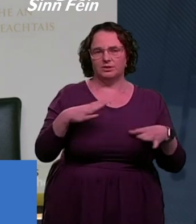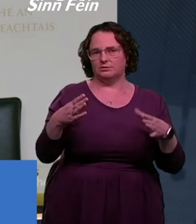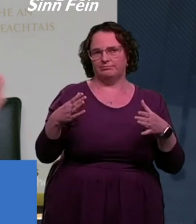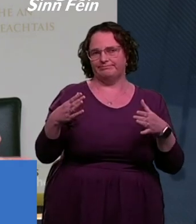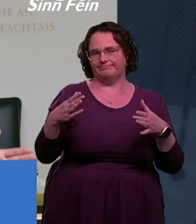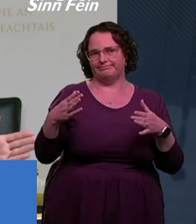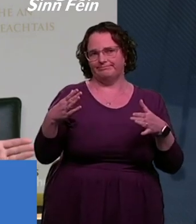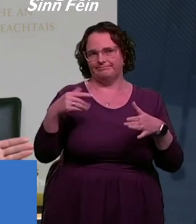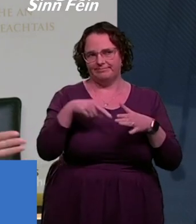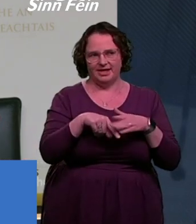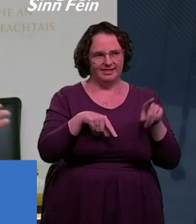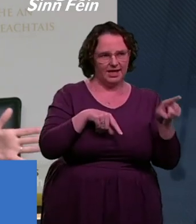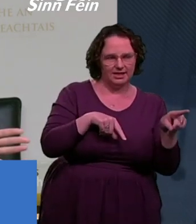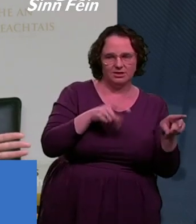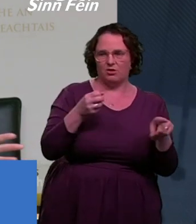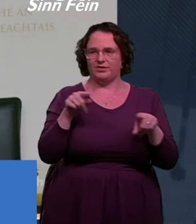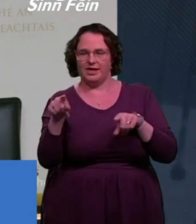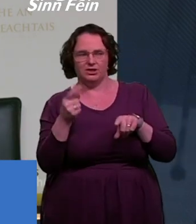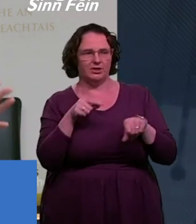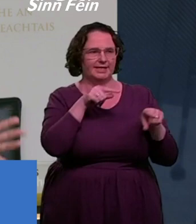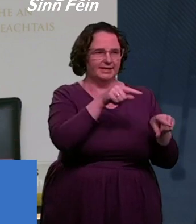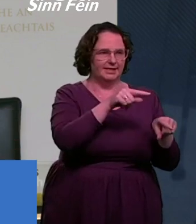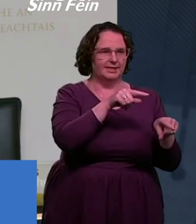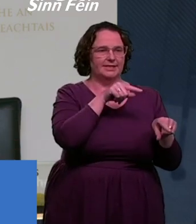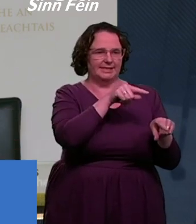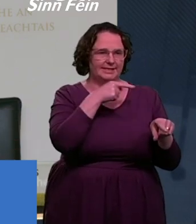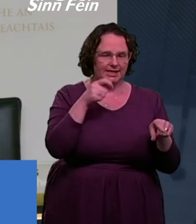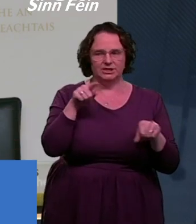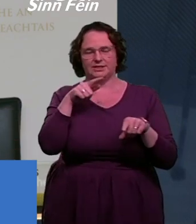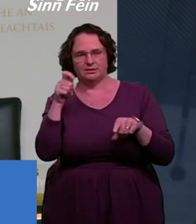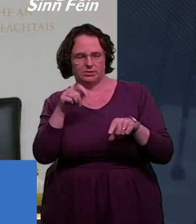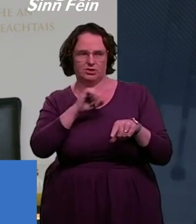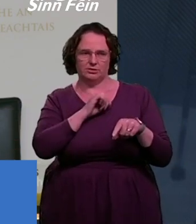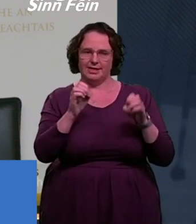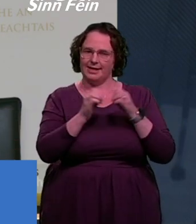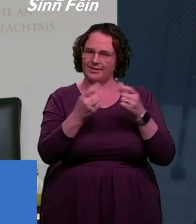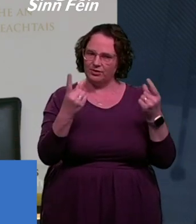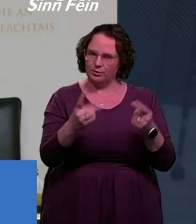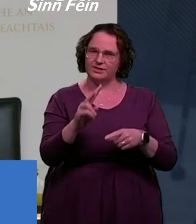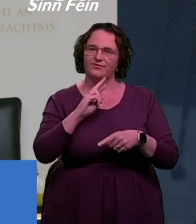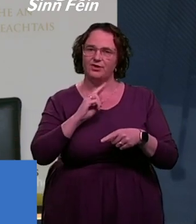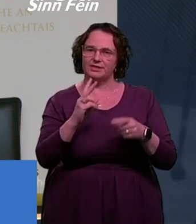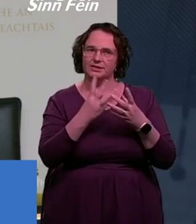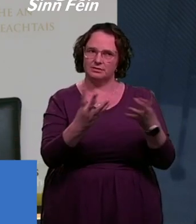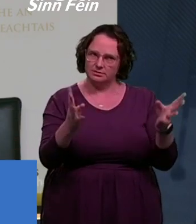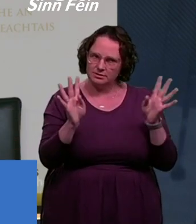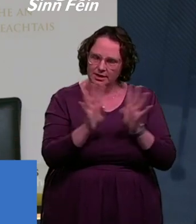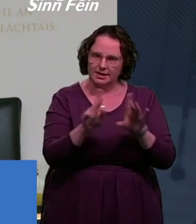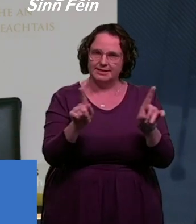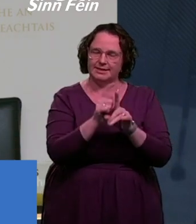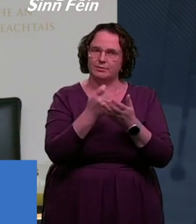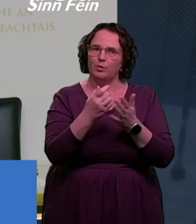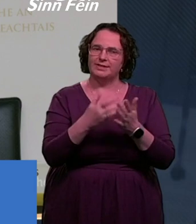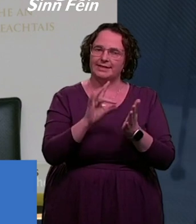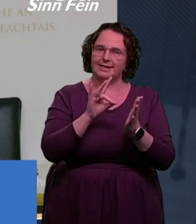a this versus this or he said, she said. We want to make sure that we have everybody's voices, but also we need to focus on what the key point here is, and